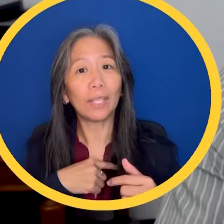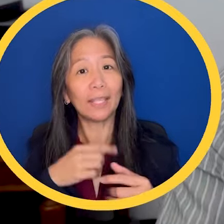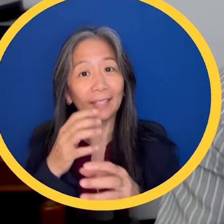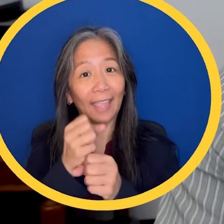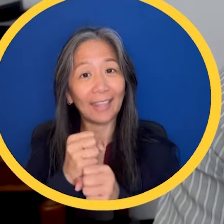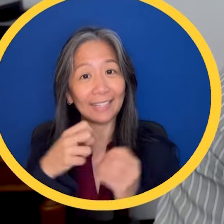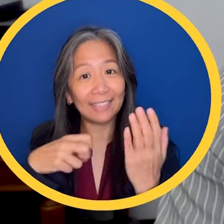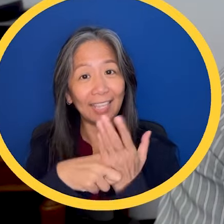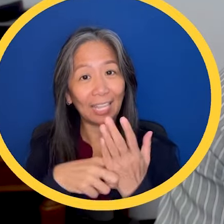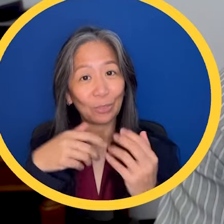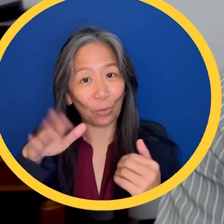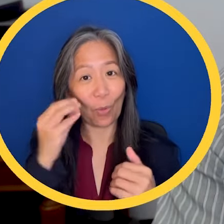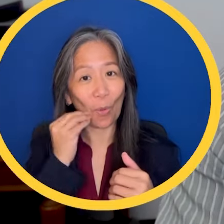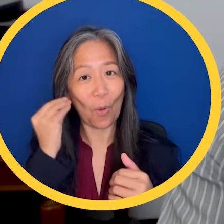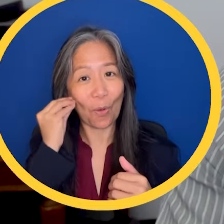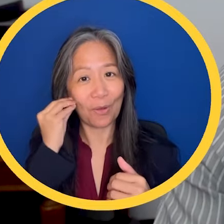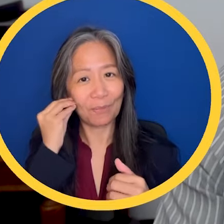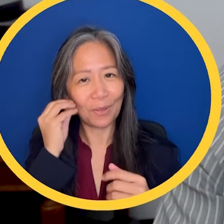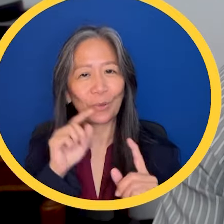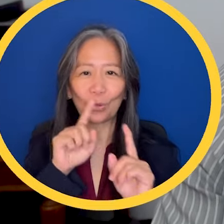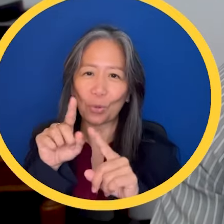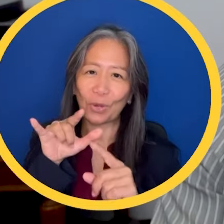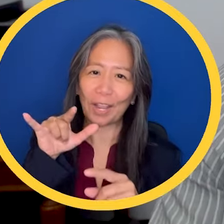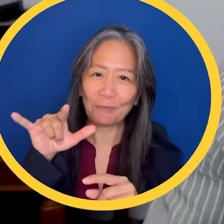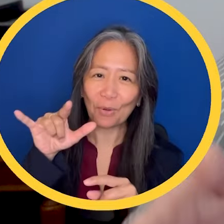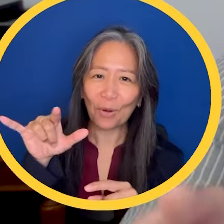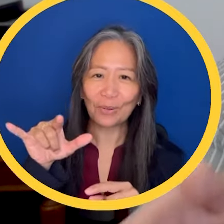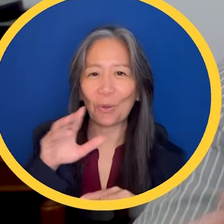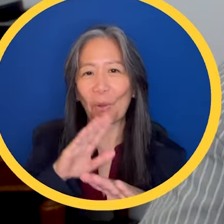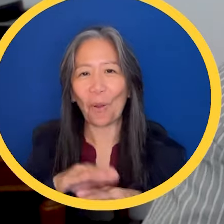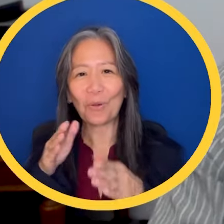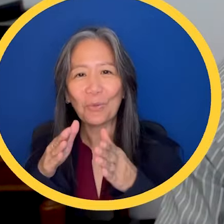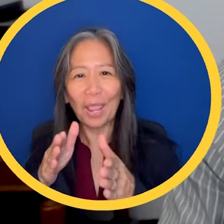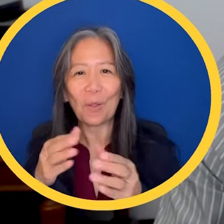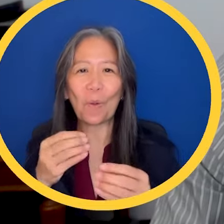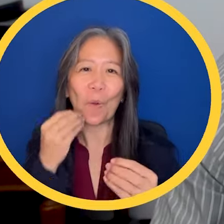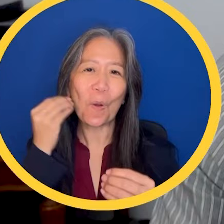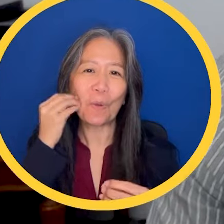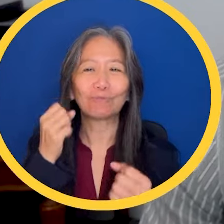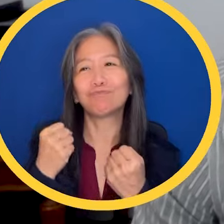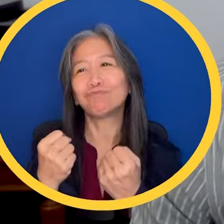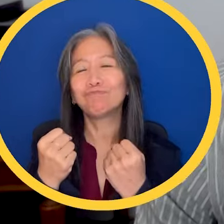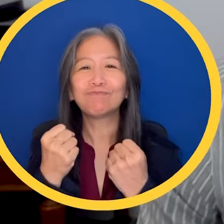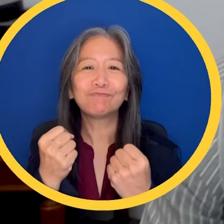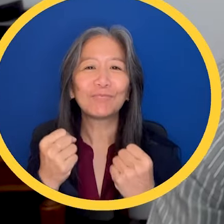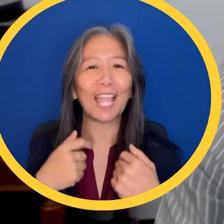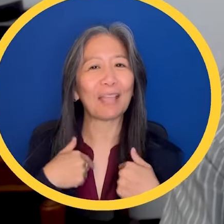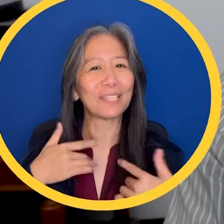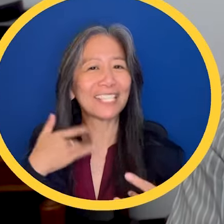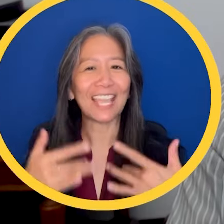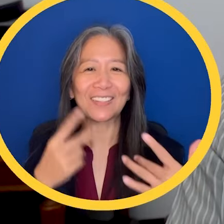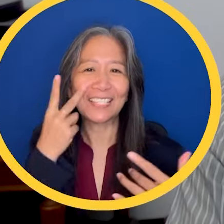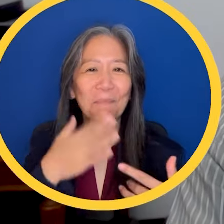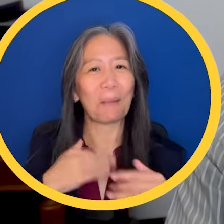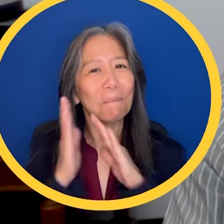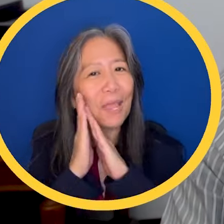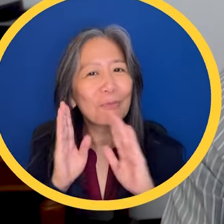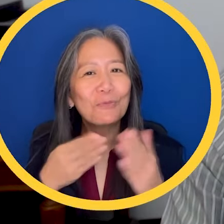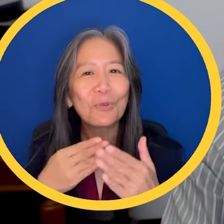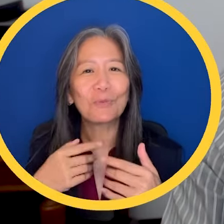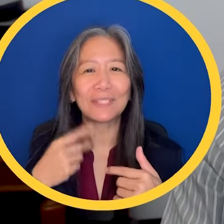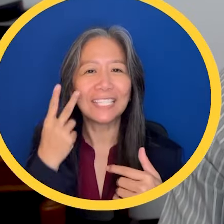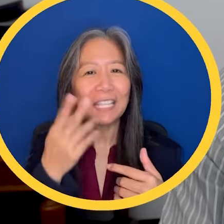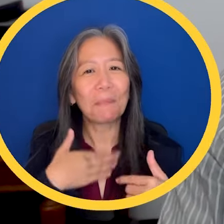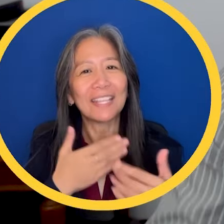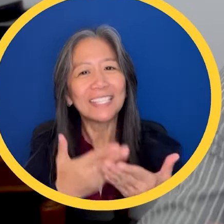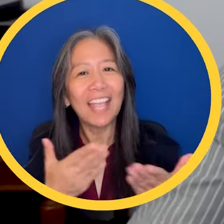our tickets to go home and get to the airport. And we're on our way home. I'm so excited to see my bedroom, you know, see my old